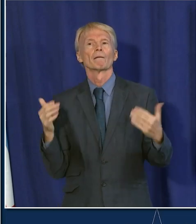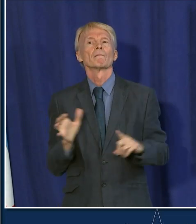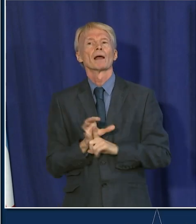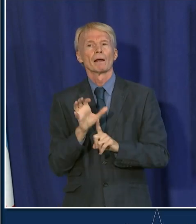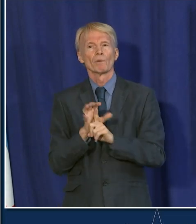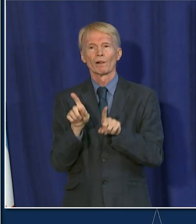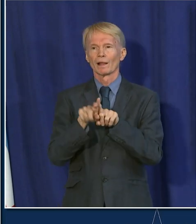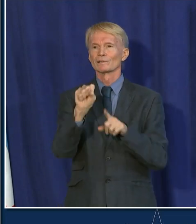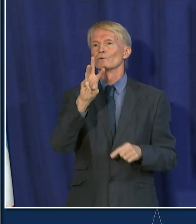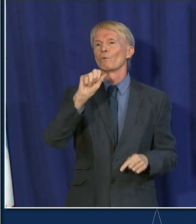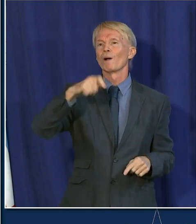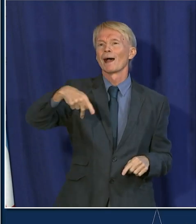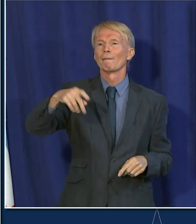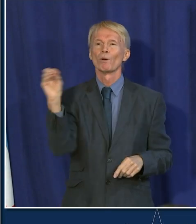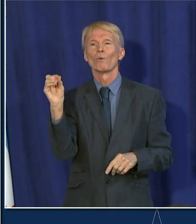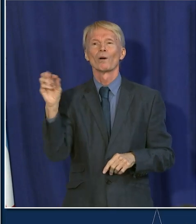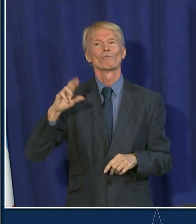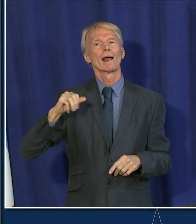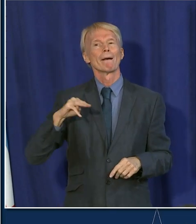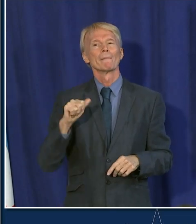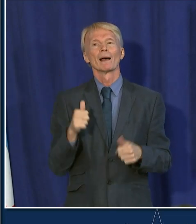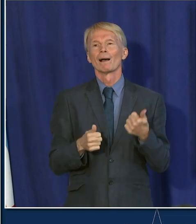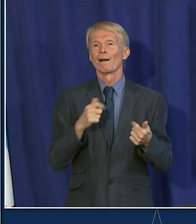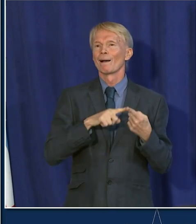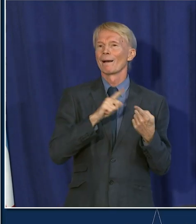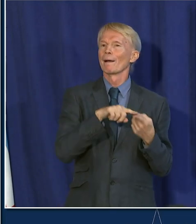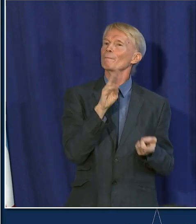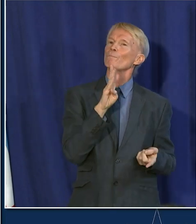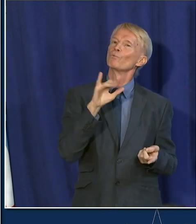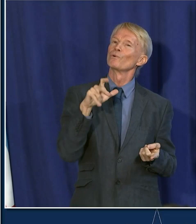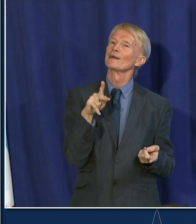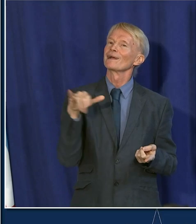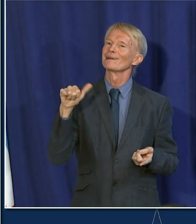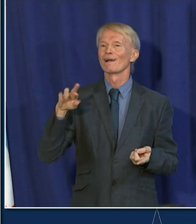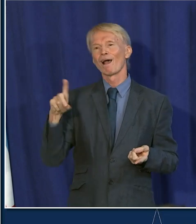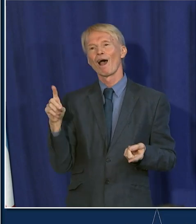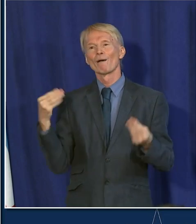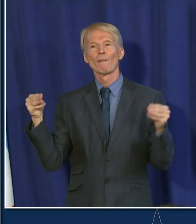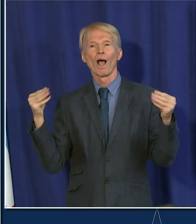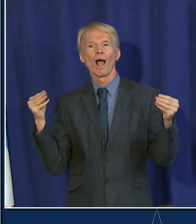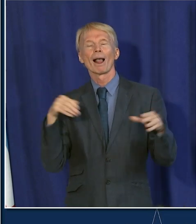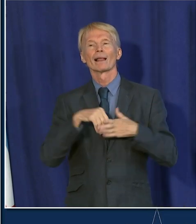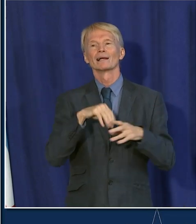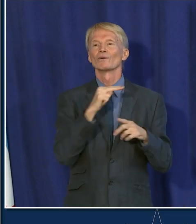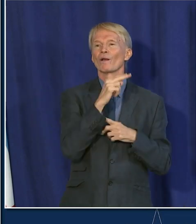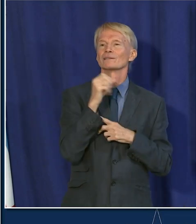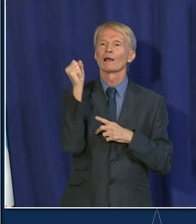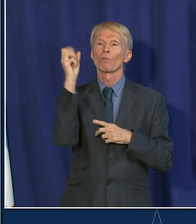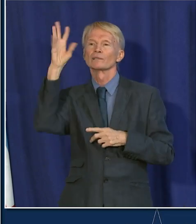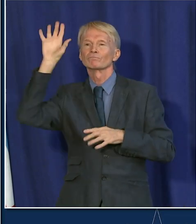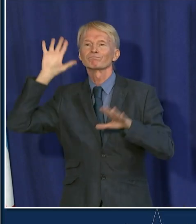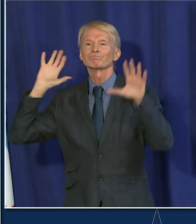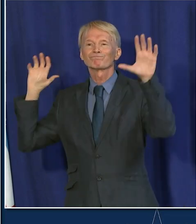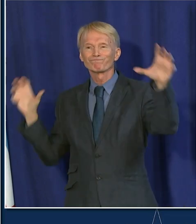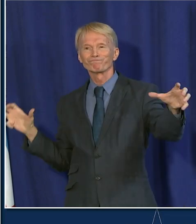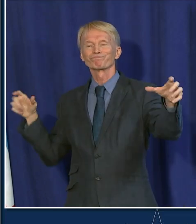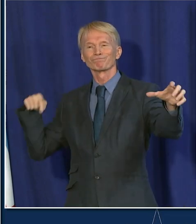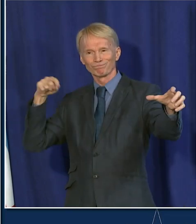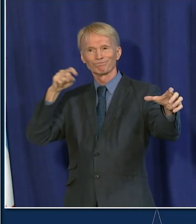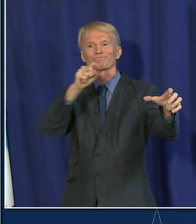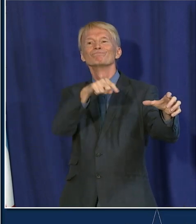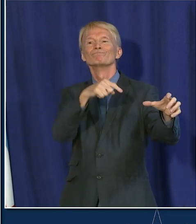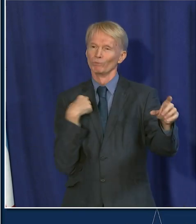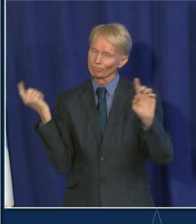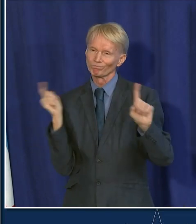like Swaparama and Brickyard Mall in the Northwest and Southwest continue to be very successful events for us. And so we're out there